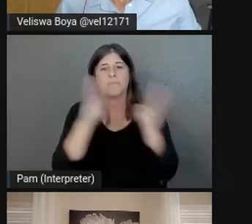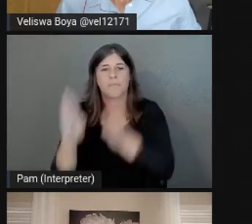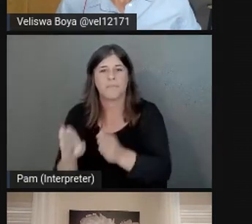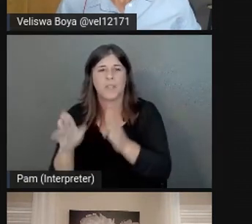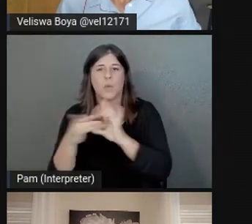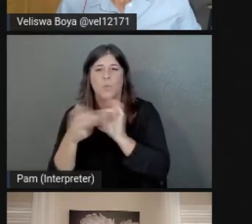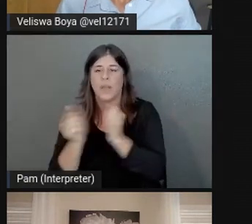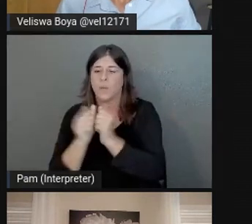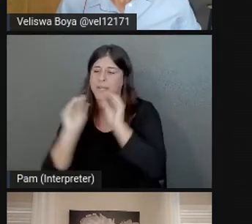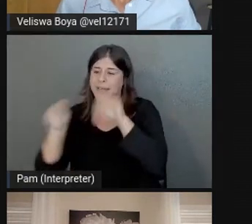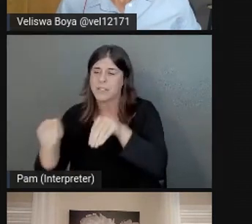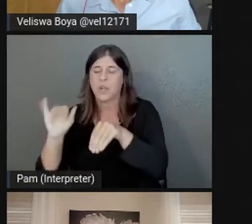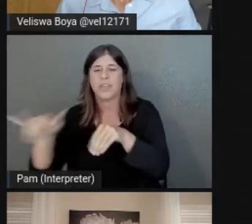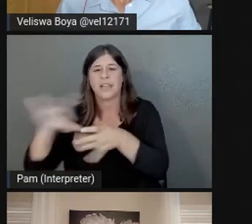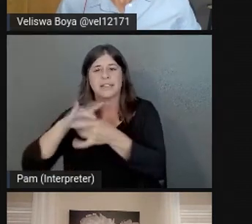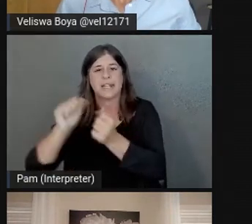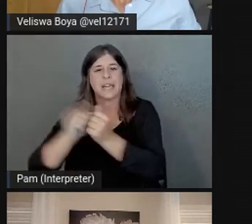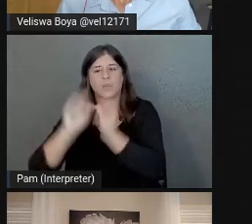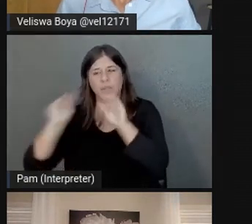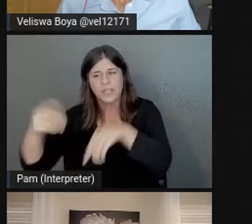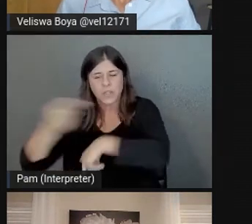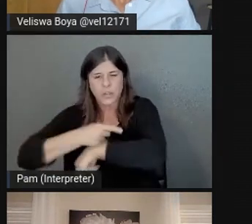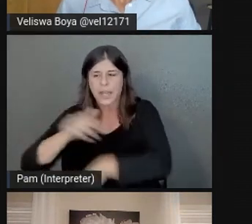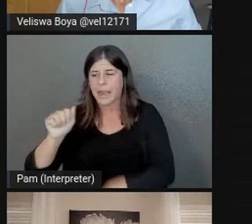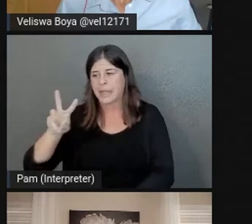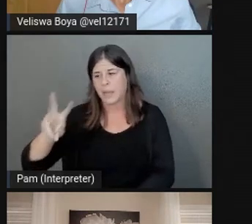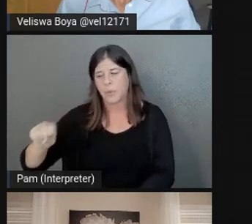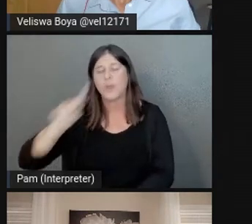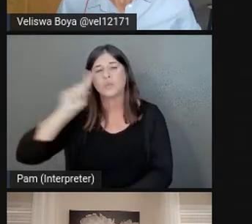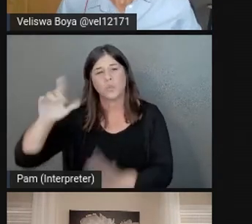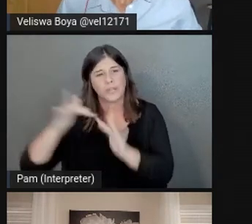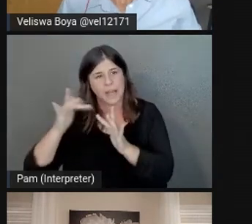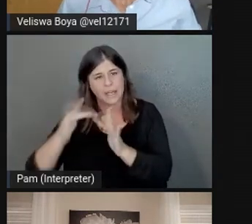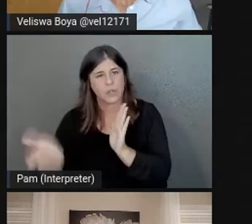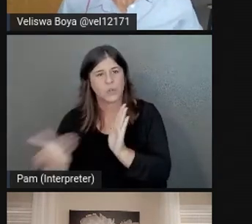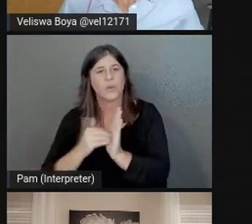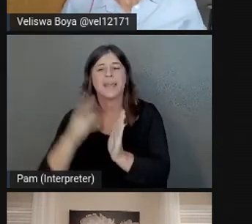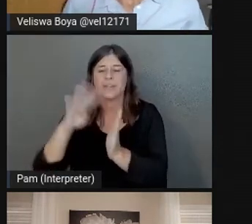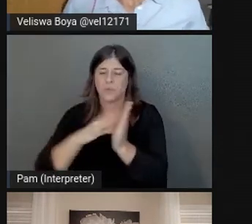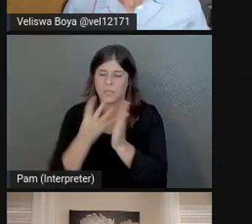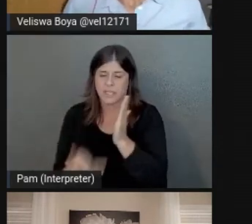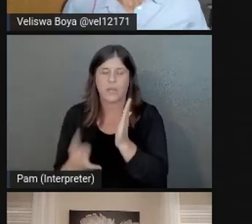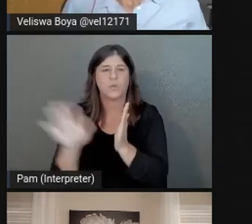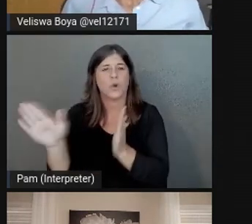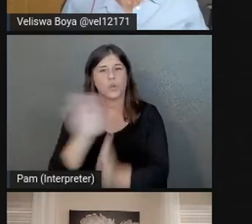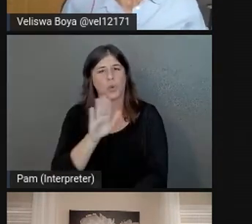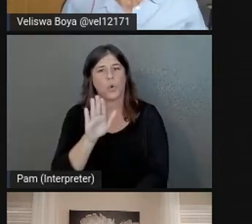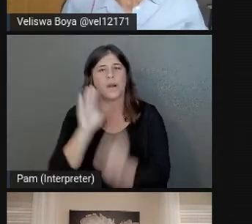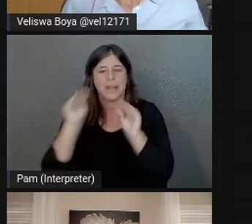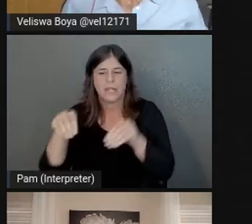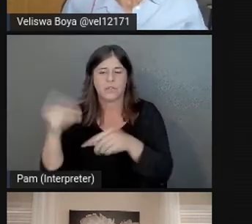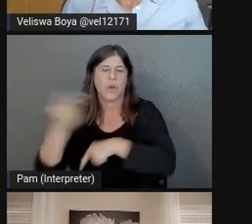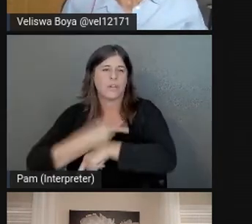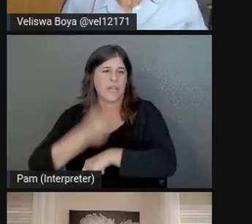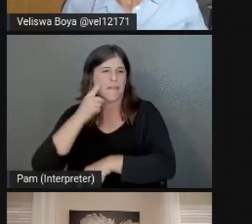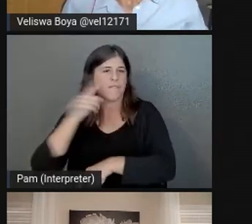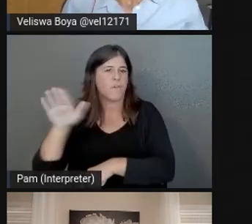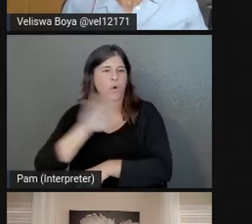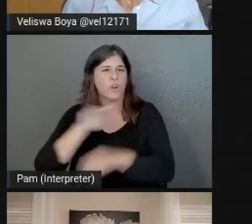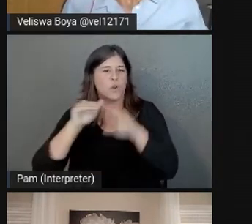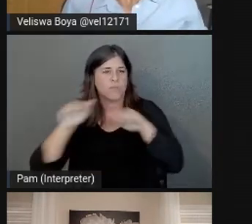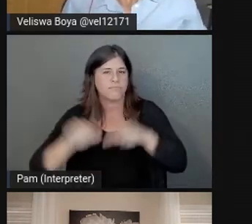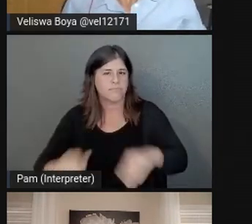install, that's associated with the install date. AWS will actually reach out to you and schedule your install date for your VMware Cloud on